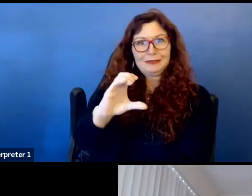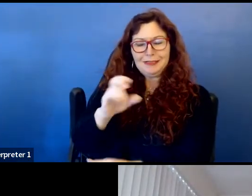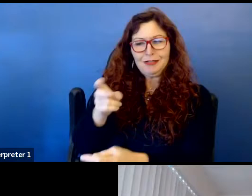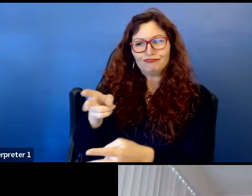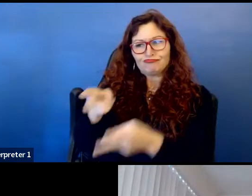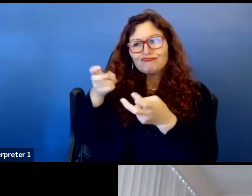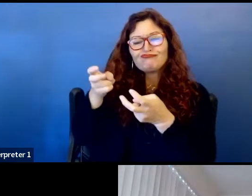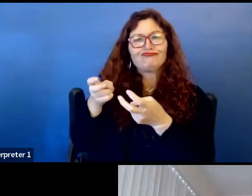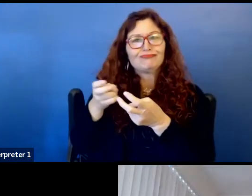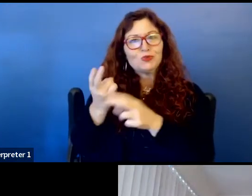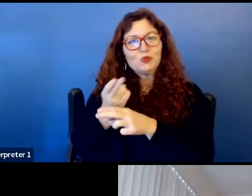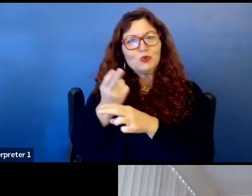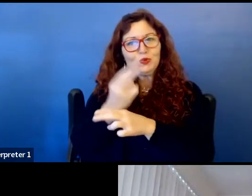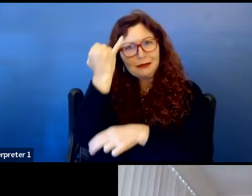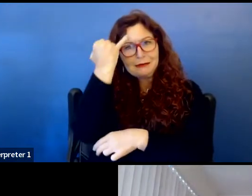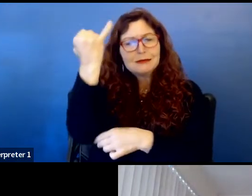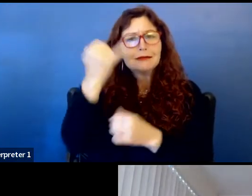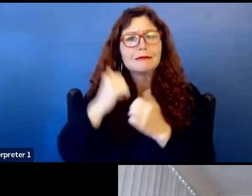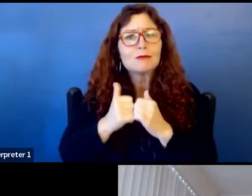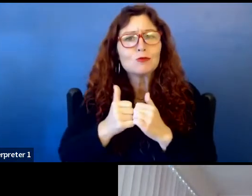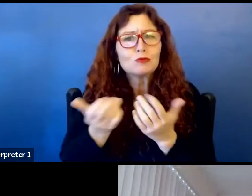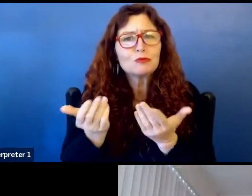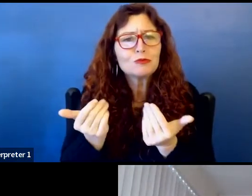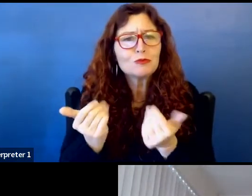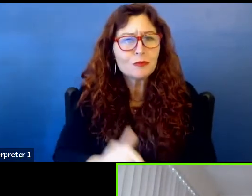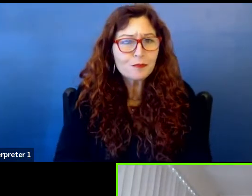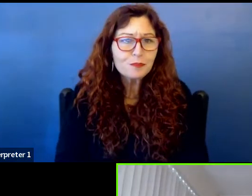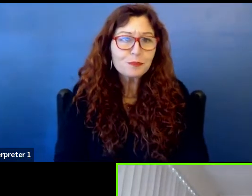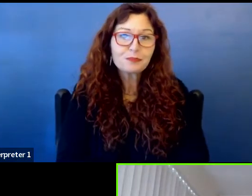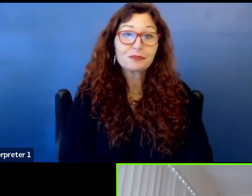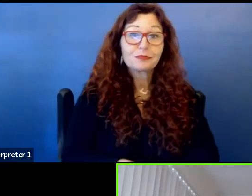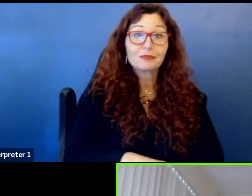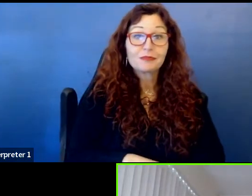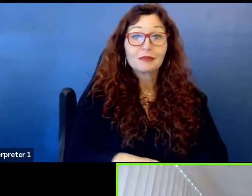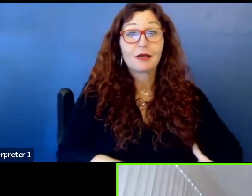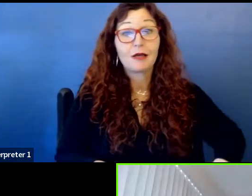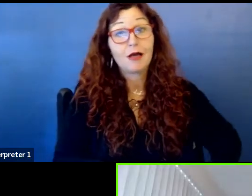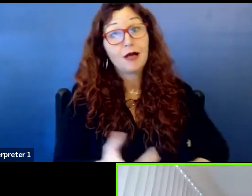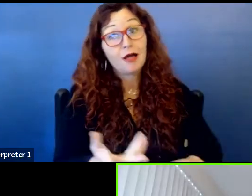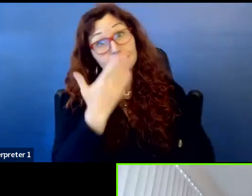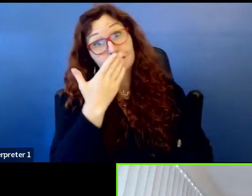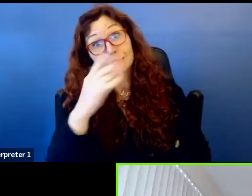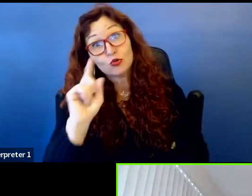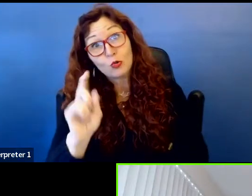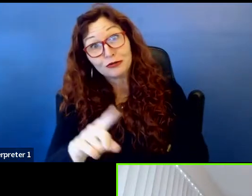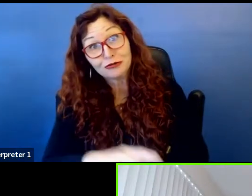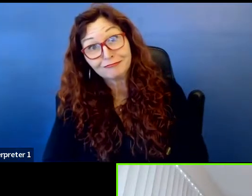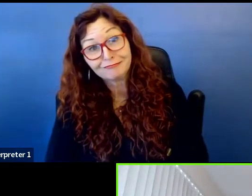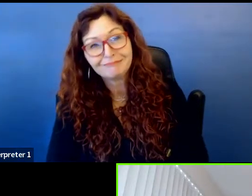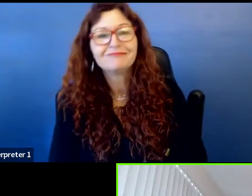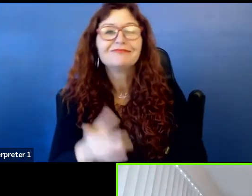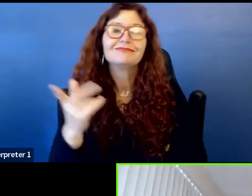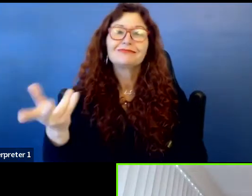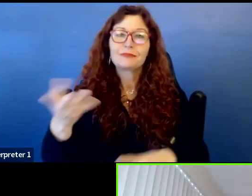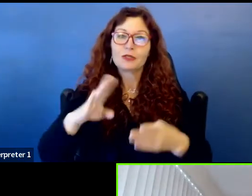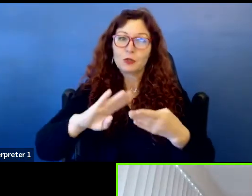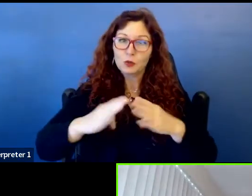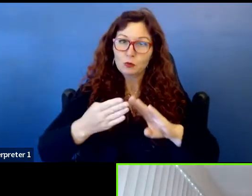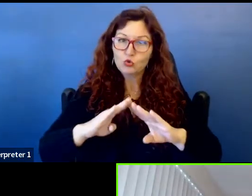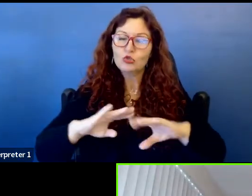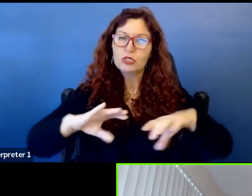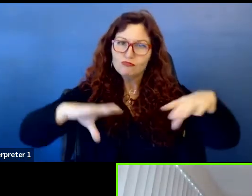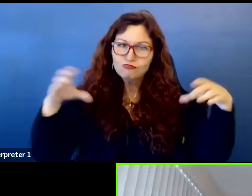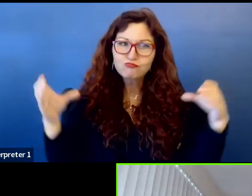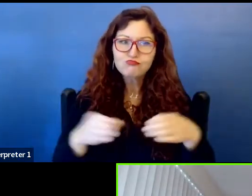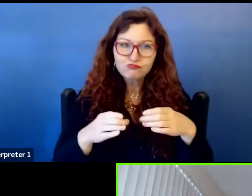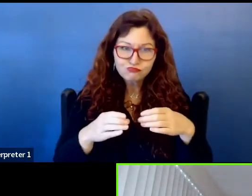projects around the country that's a great question so that was a community organizing campaign that was led